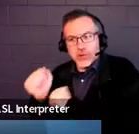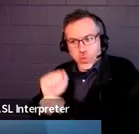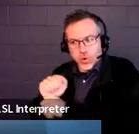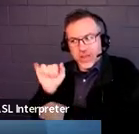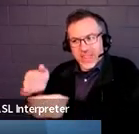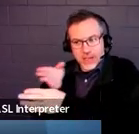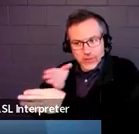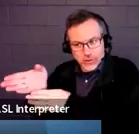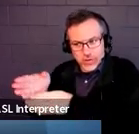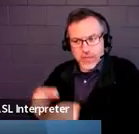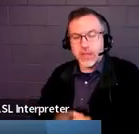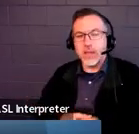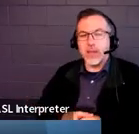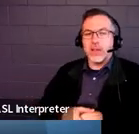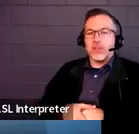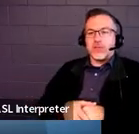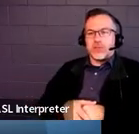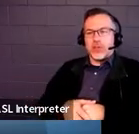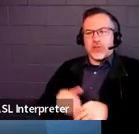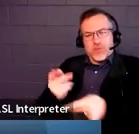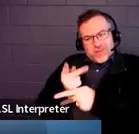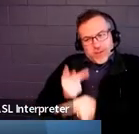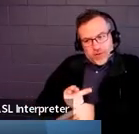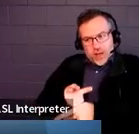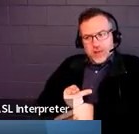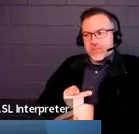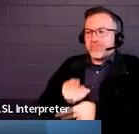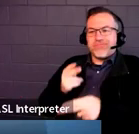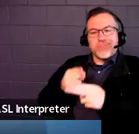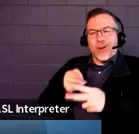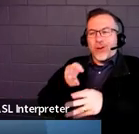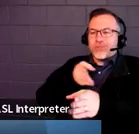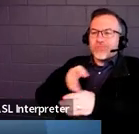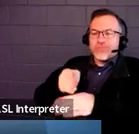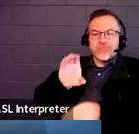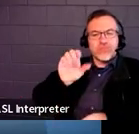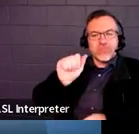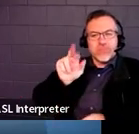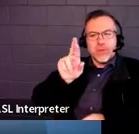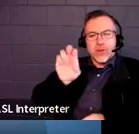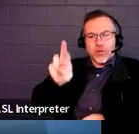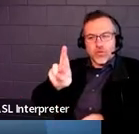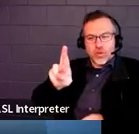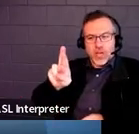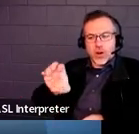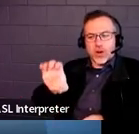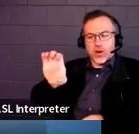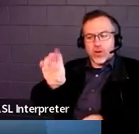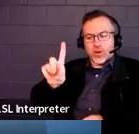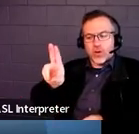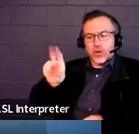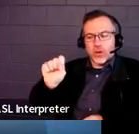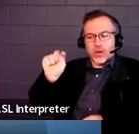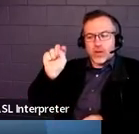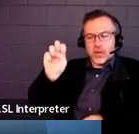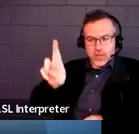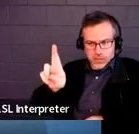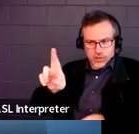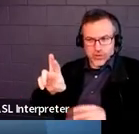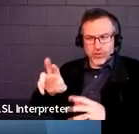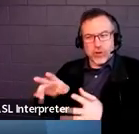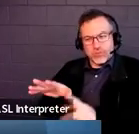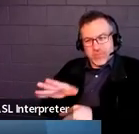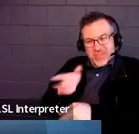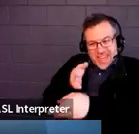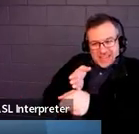cluster that they have shown interest, or the assessments, based on the assessments, it had gleaned an insight